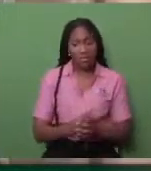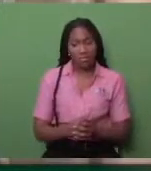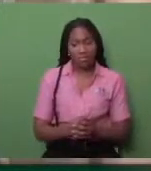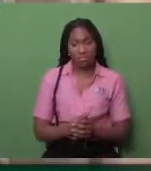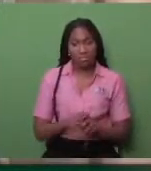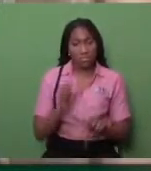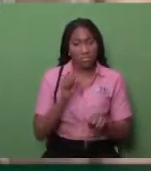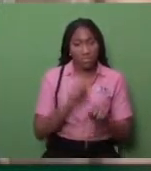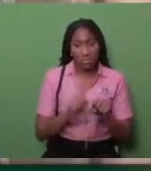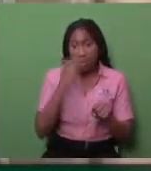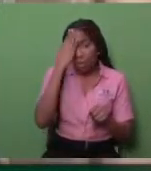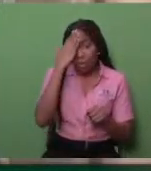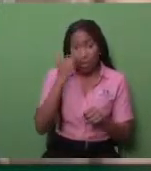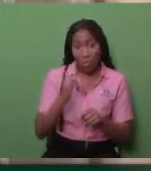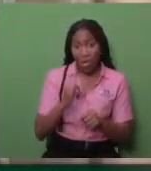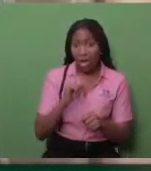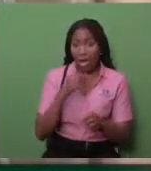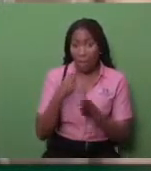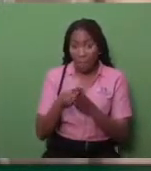this another typo?